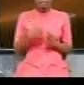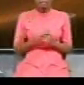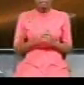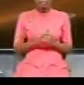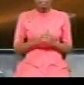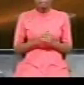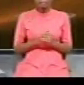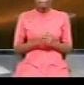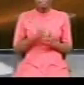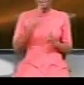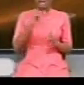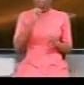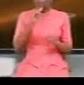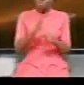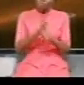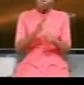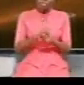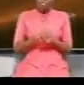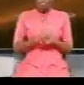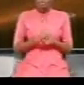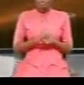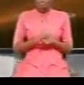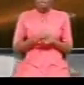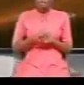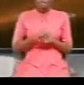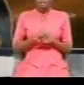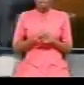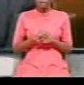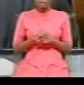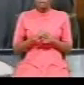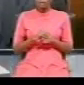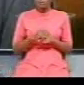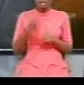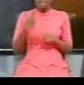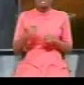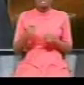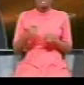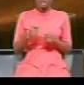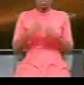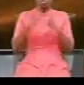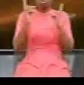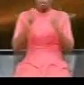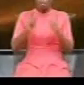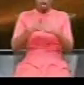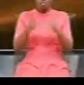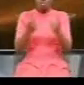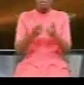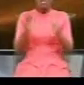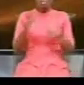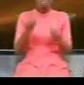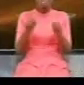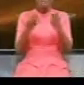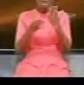are insufficient. Lumiere's drama group needs more